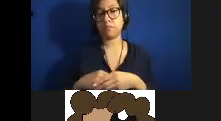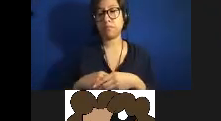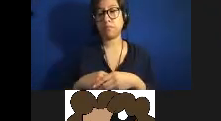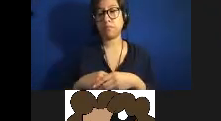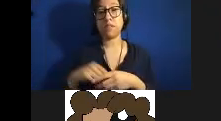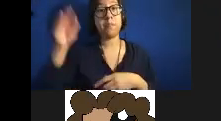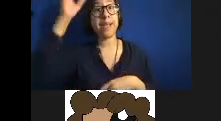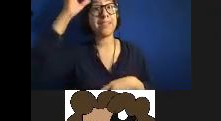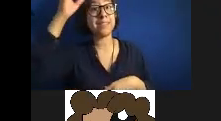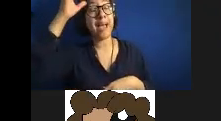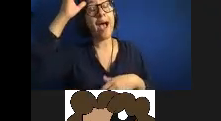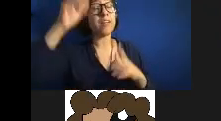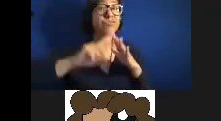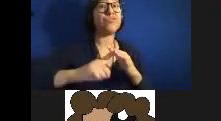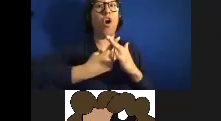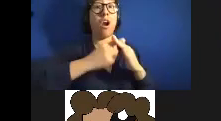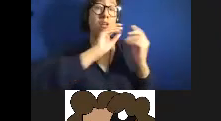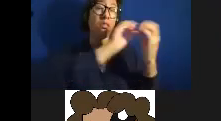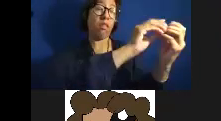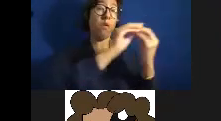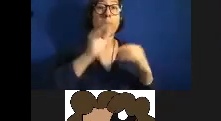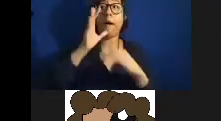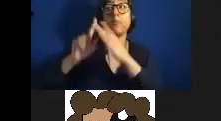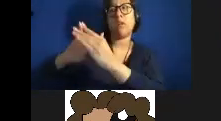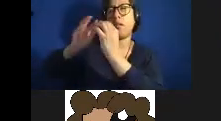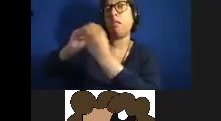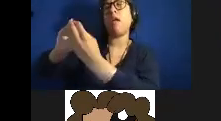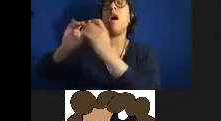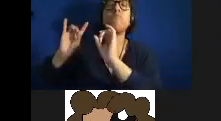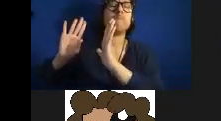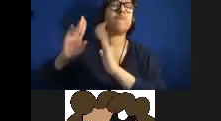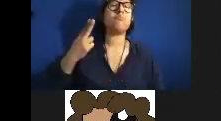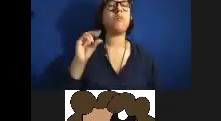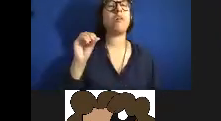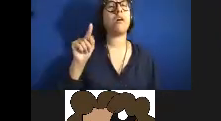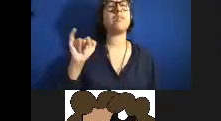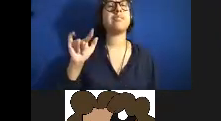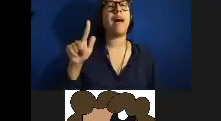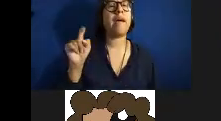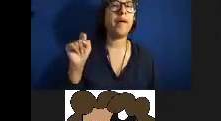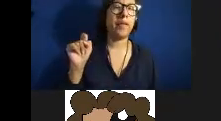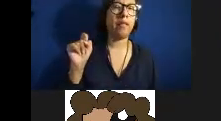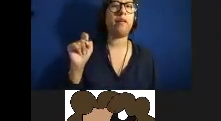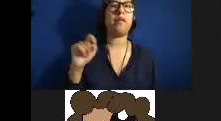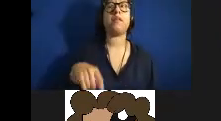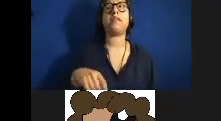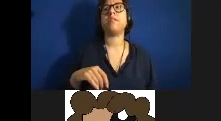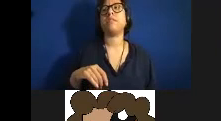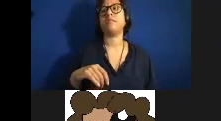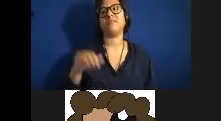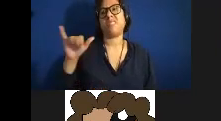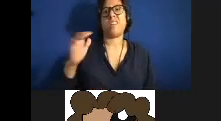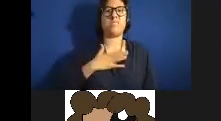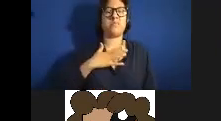was the aggressor or she was the aggressor, you know, things would get hostile, right? Things would get hostile. And that was sort of the